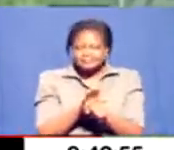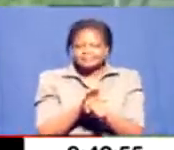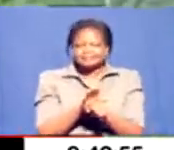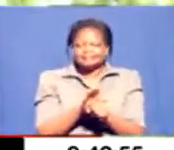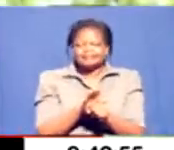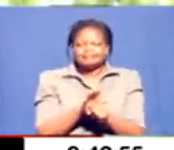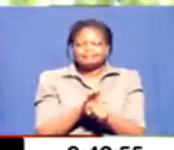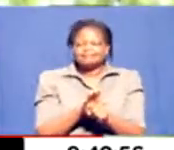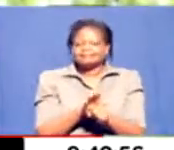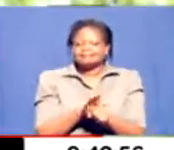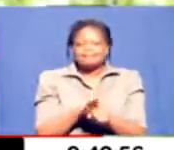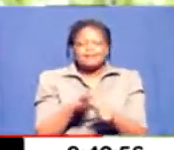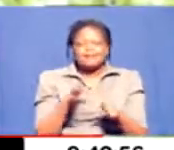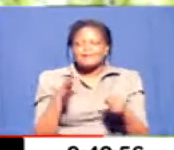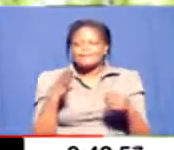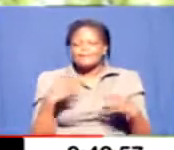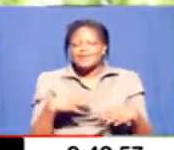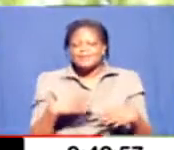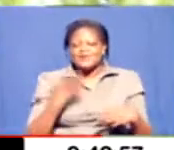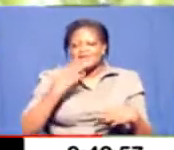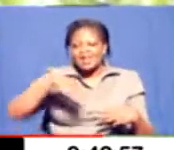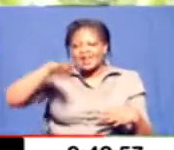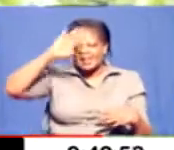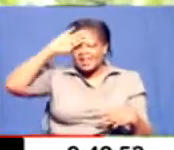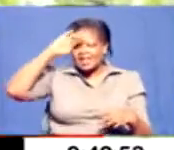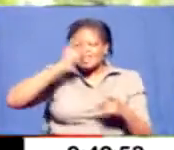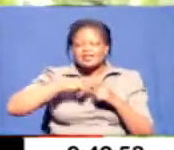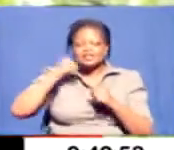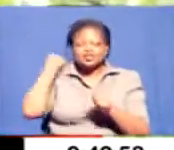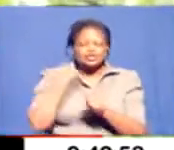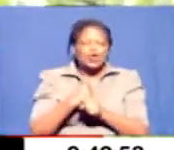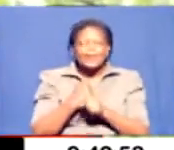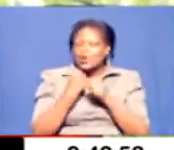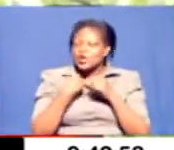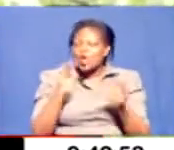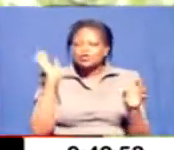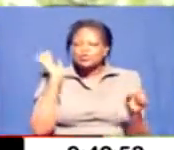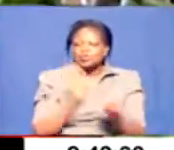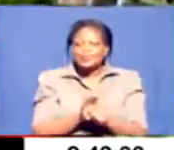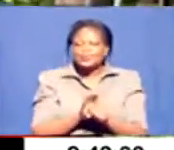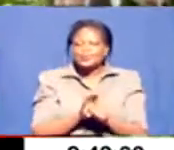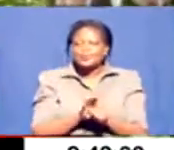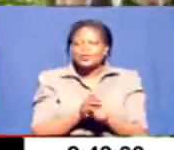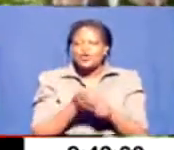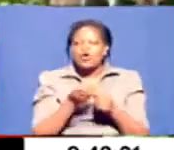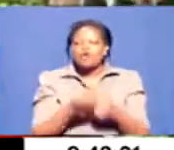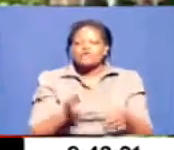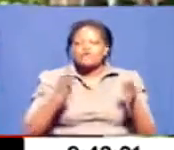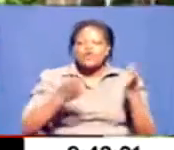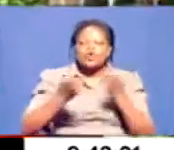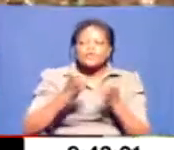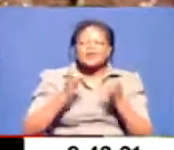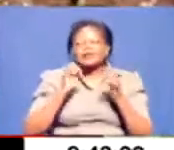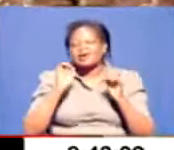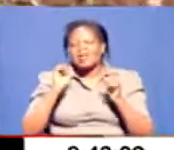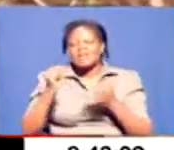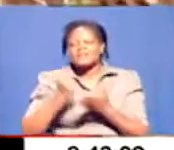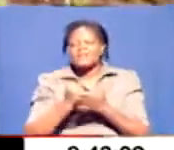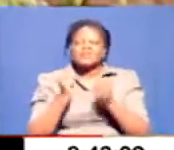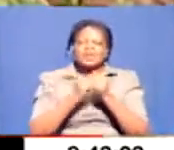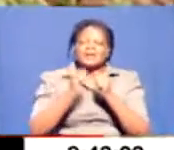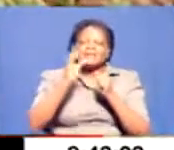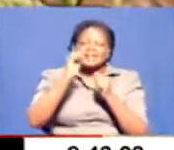devastated, resulting in extensive job losses. While the formal economy can only absorb about 10% of labor market